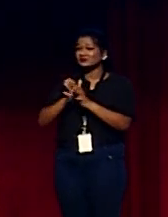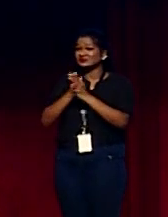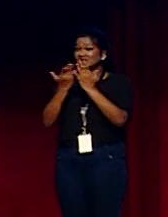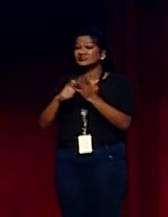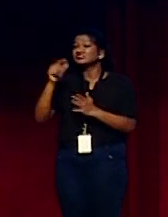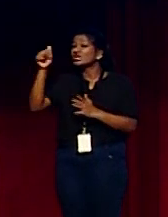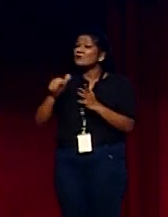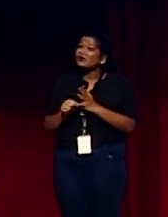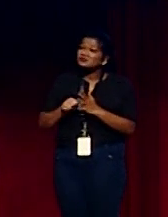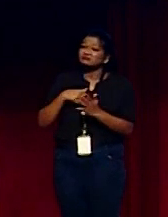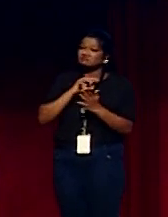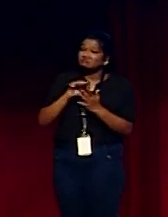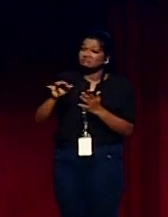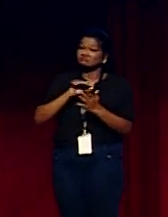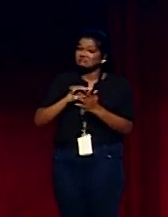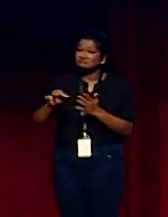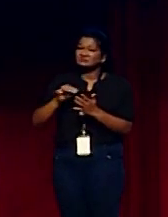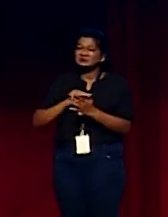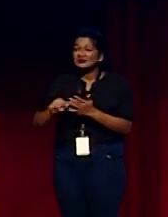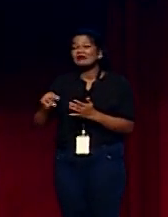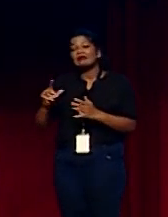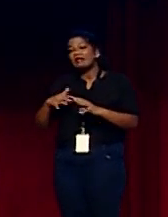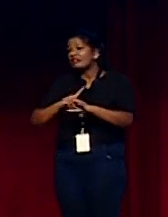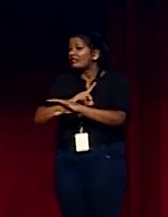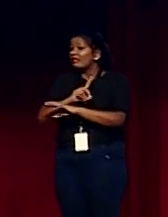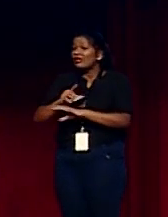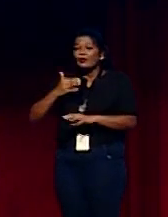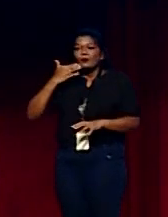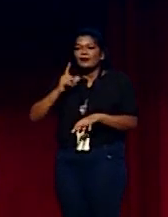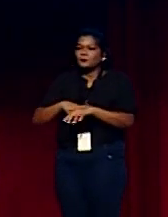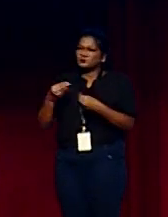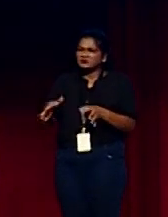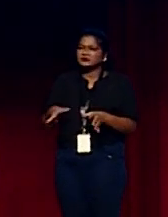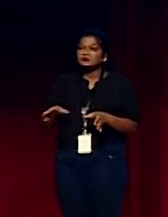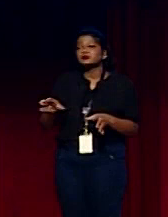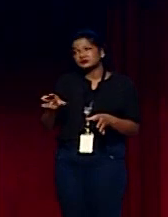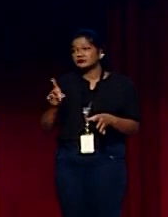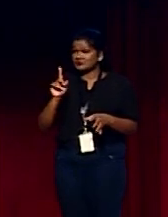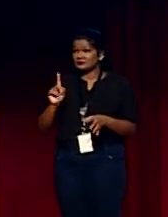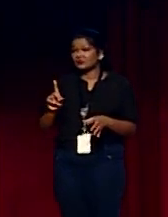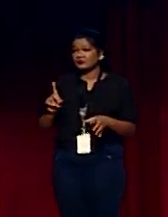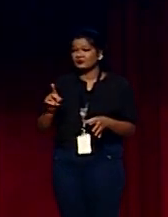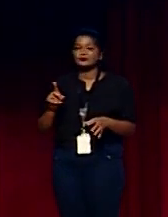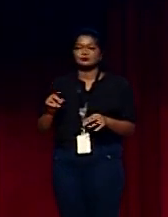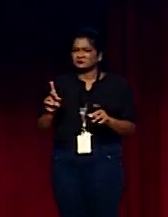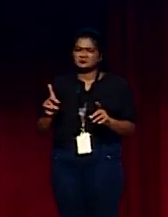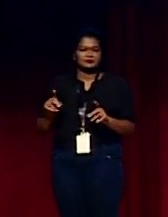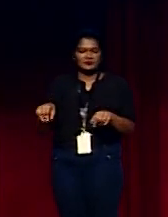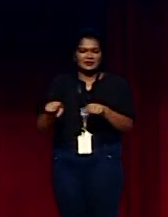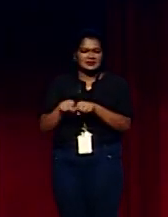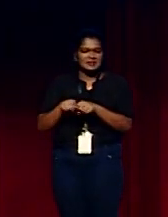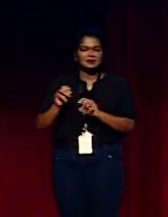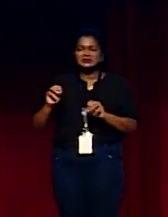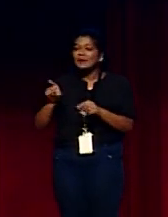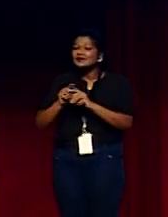6 months. We can do this in about a couple of hours. It's not perfect yet, but it's a